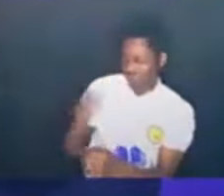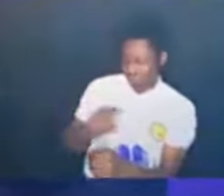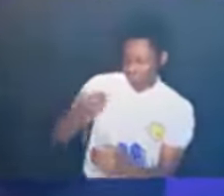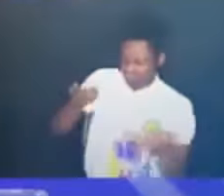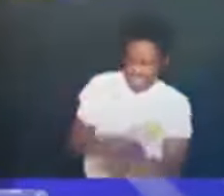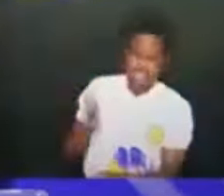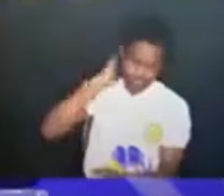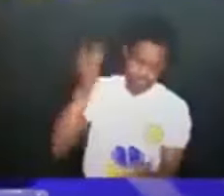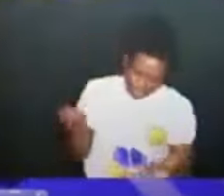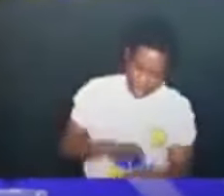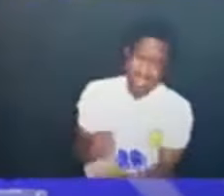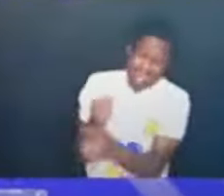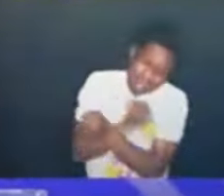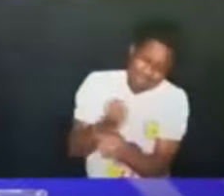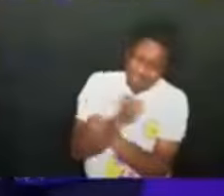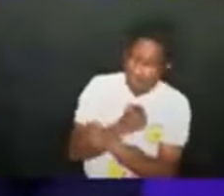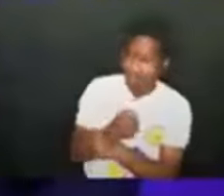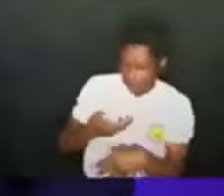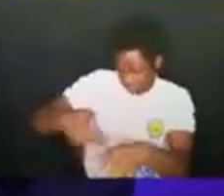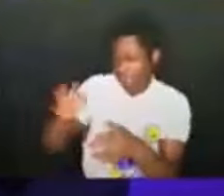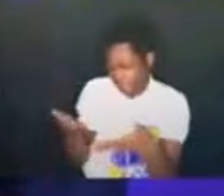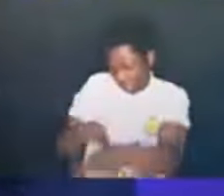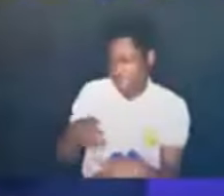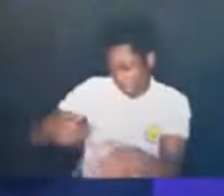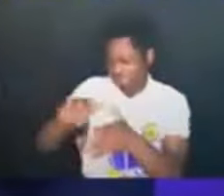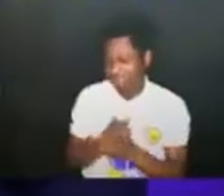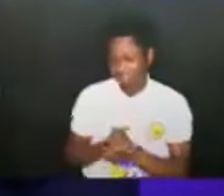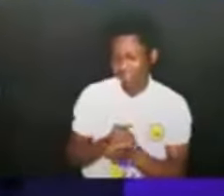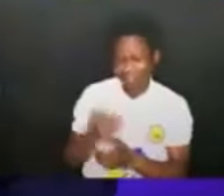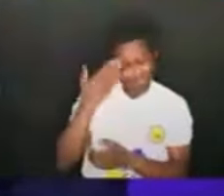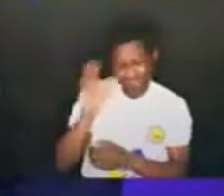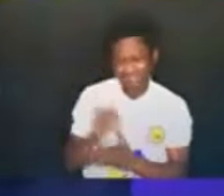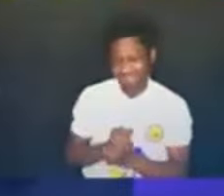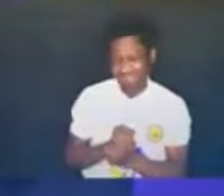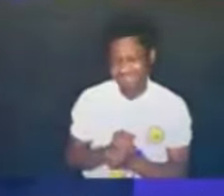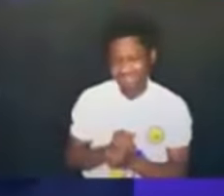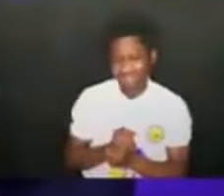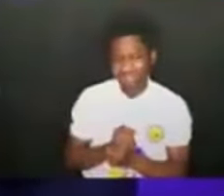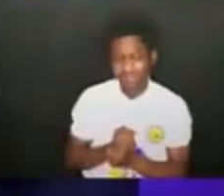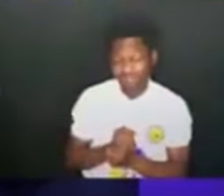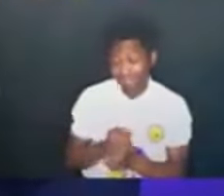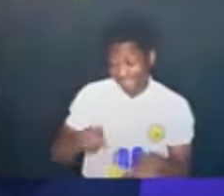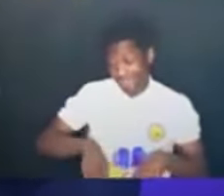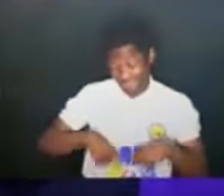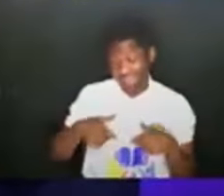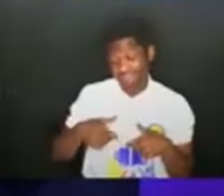Is it the way I love him? You see, you don't know. See,